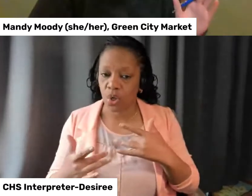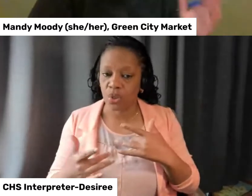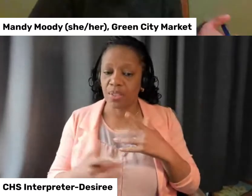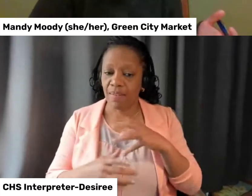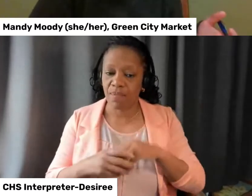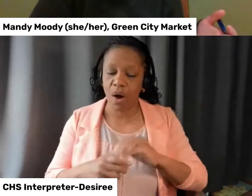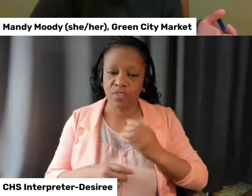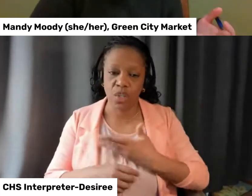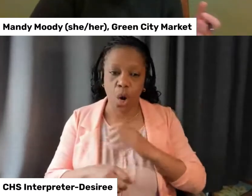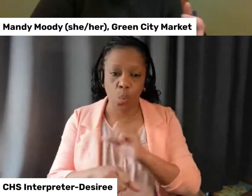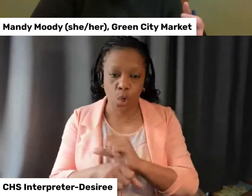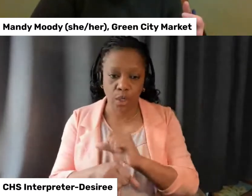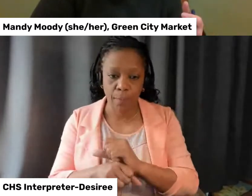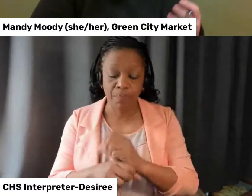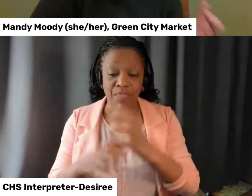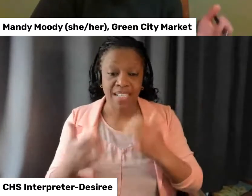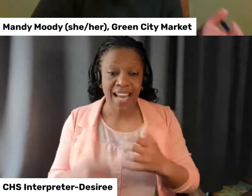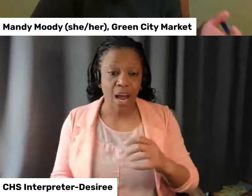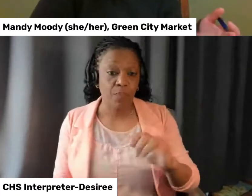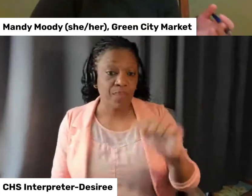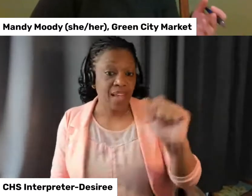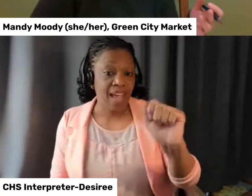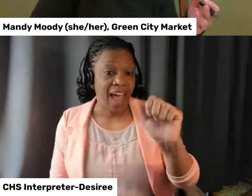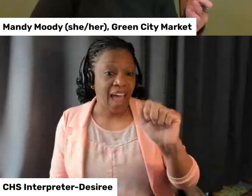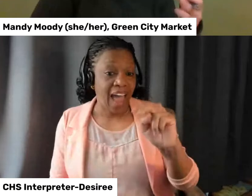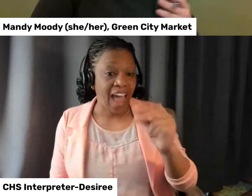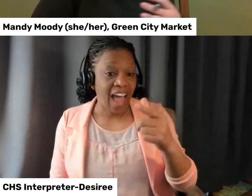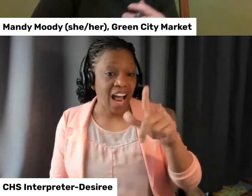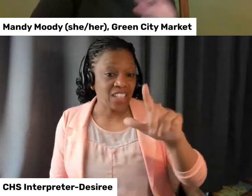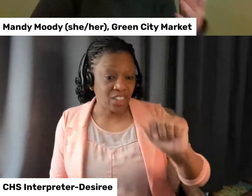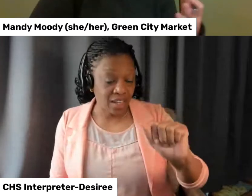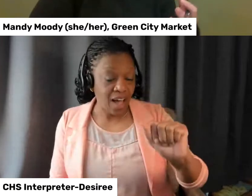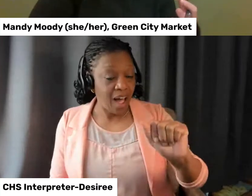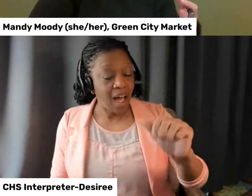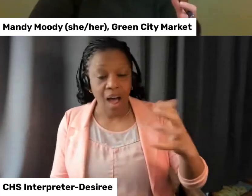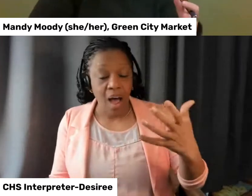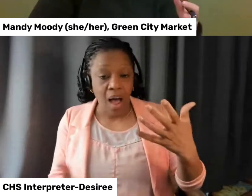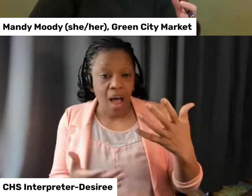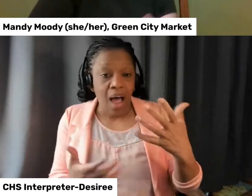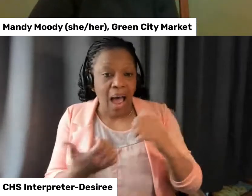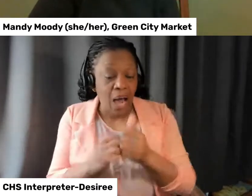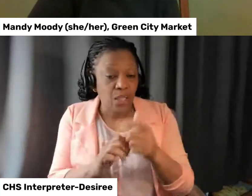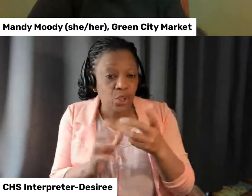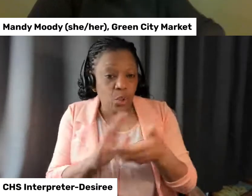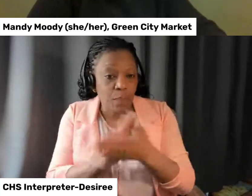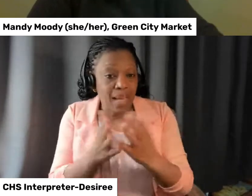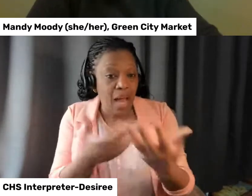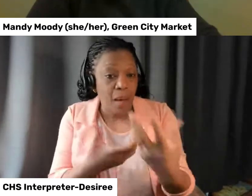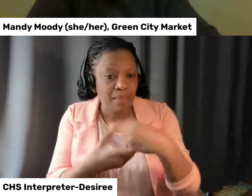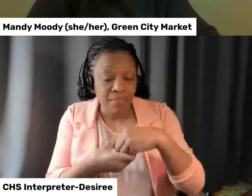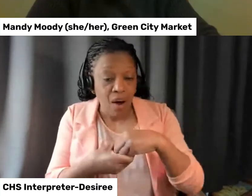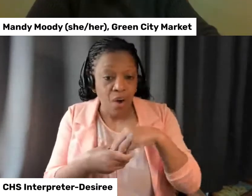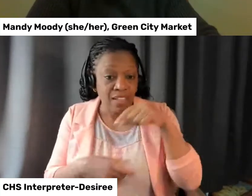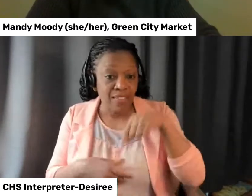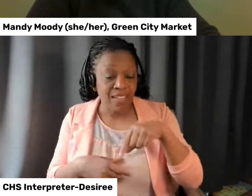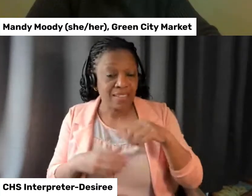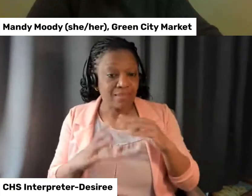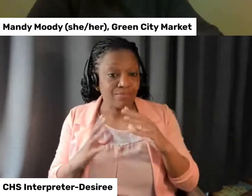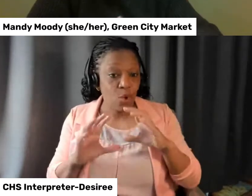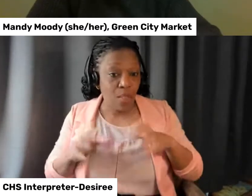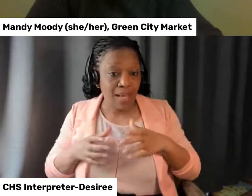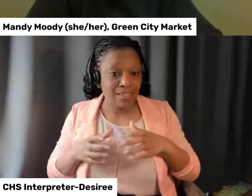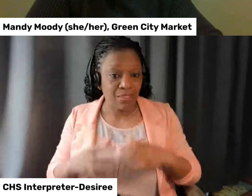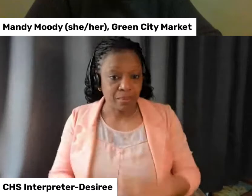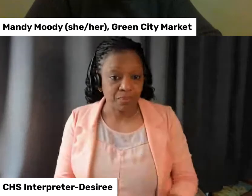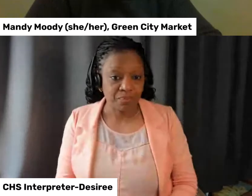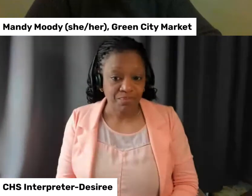I would love to hear what brought you to the collective and sort of what your experience has been with our group. Thank